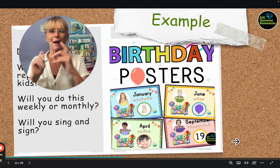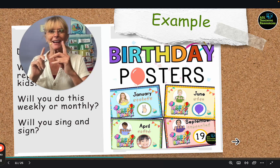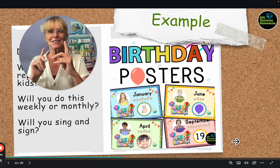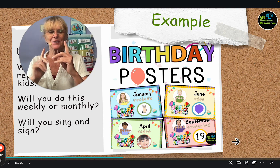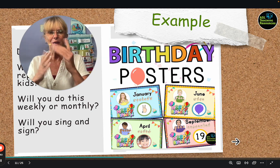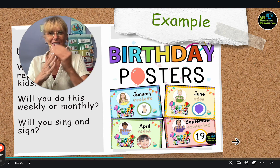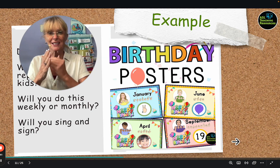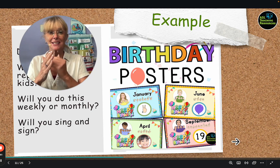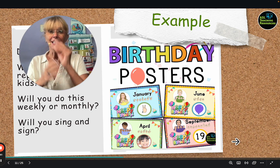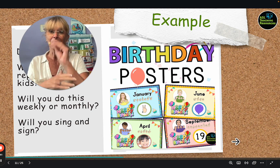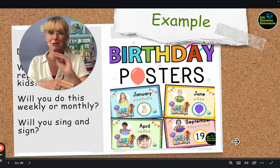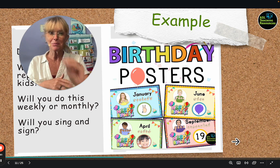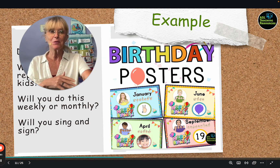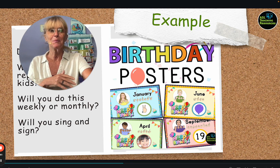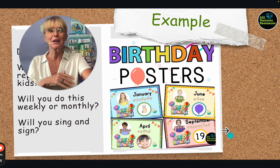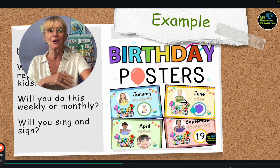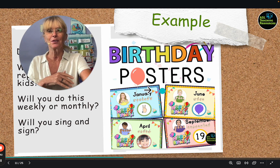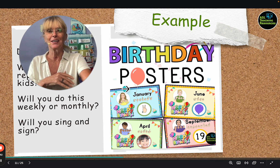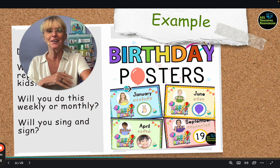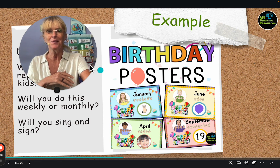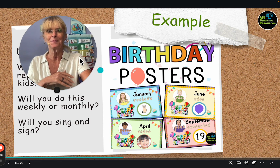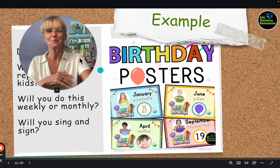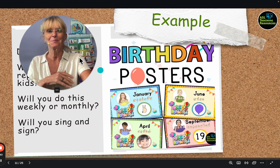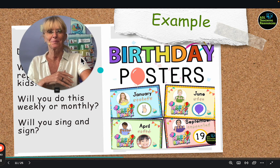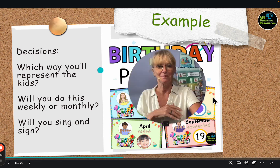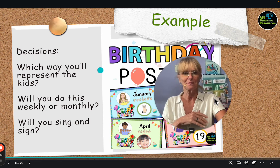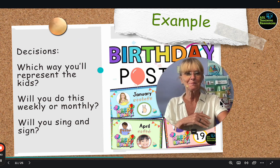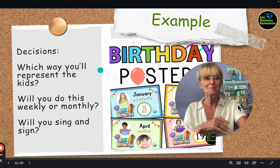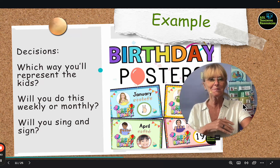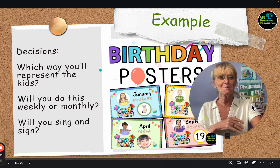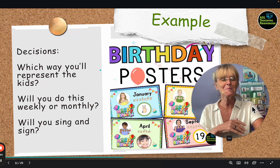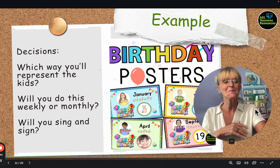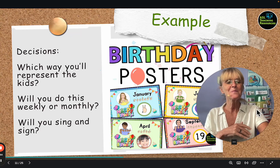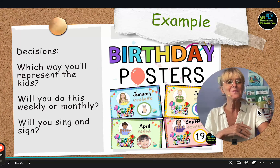going back to our lesson. Now let me move me over here.